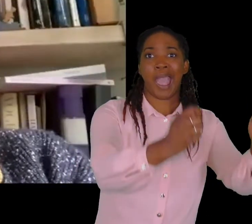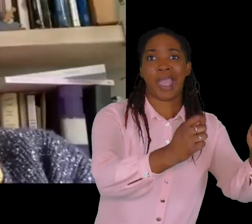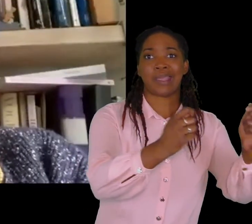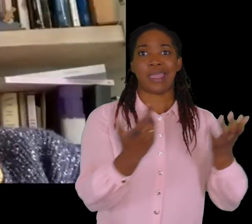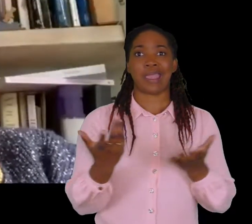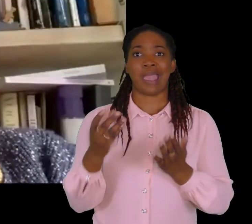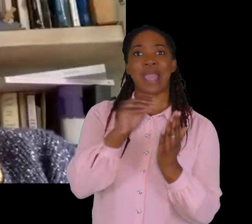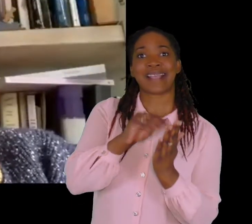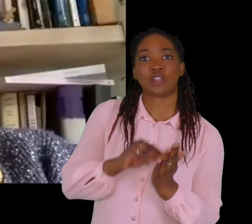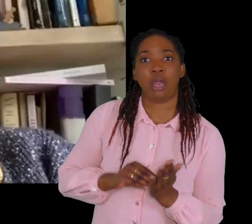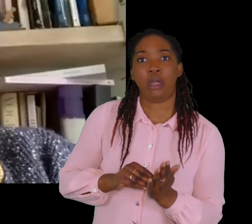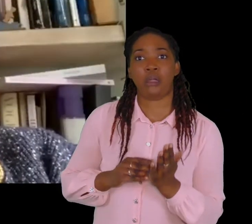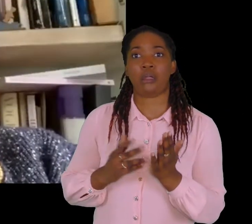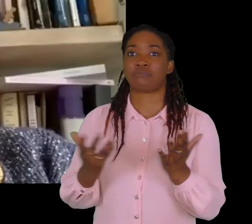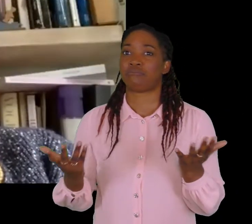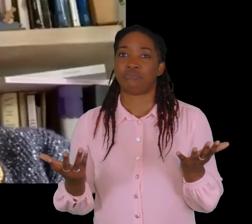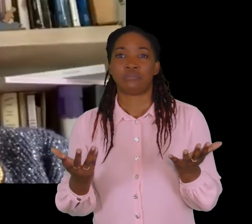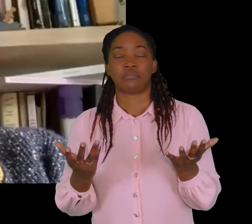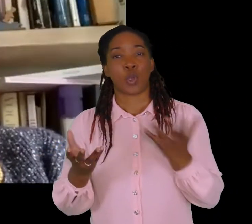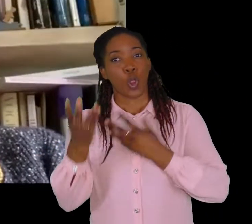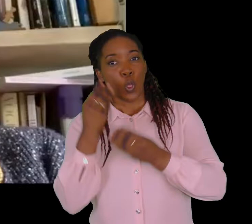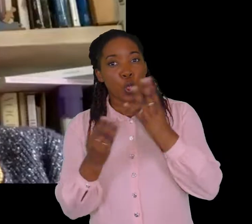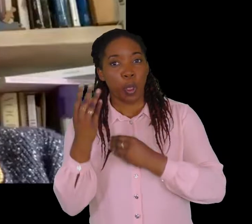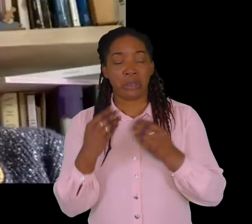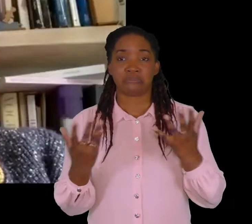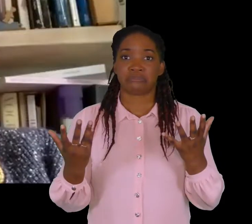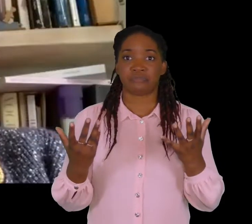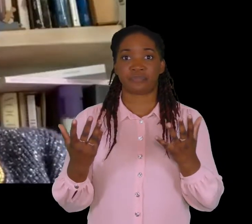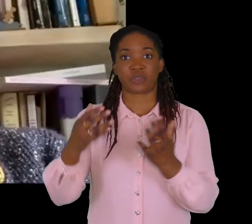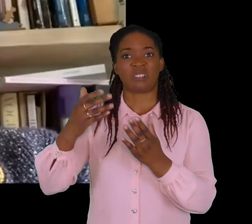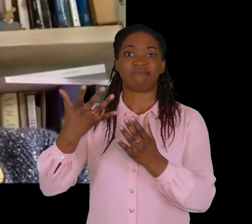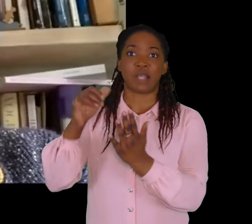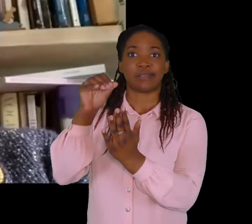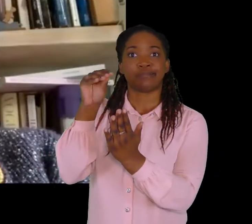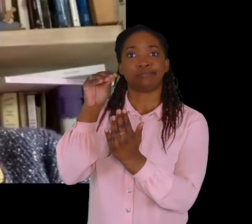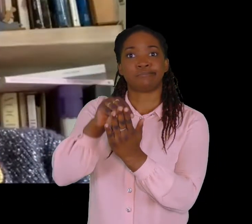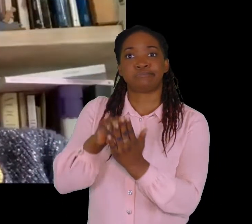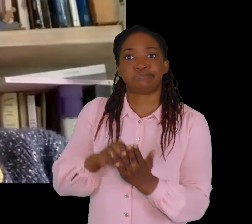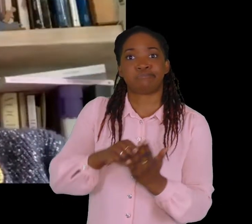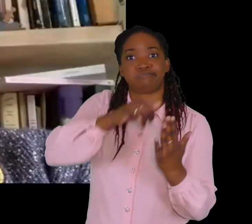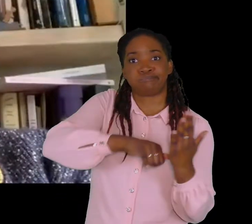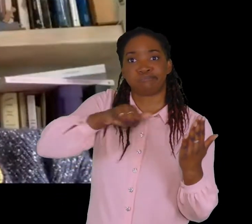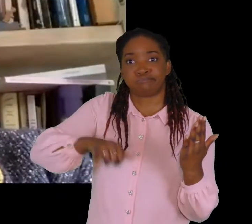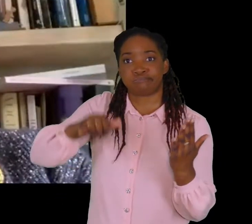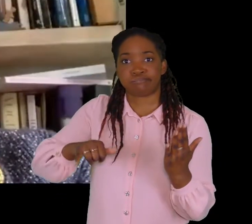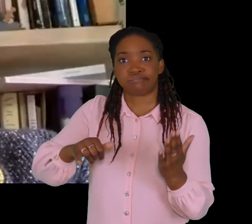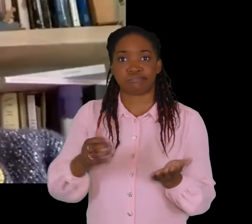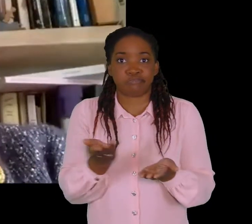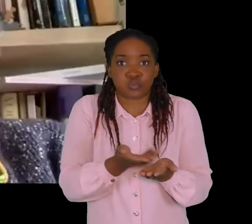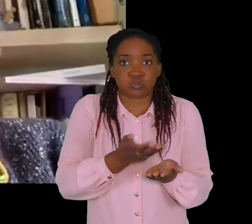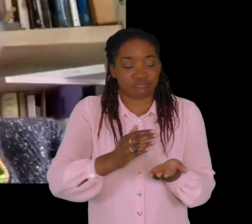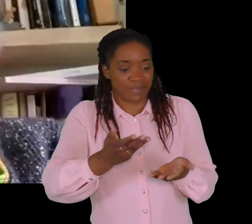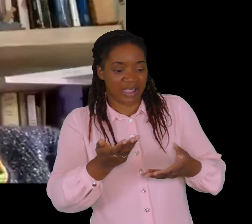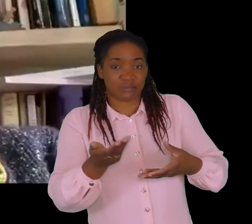about catalogs. Also, you learned about, documenting and making your own catalog, which